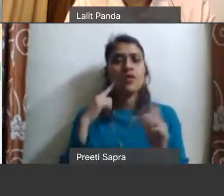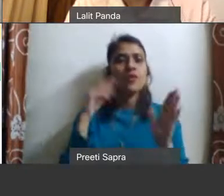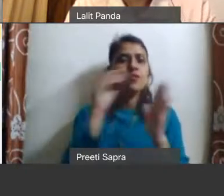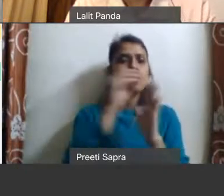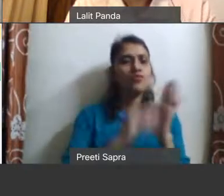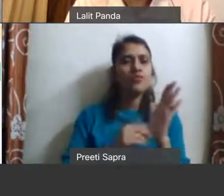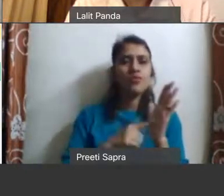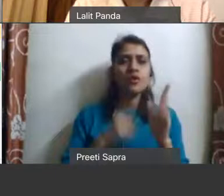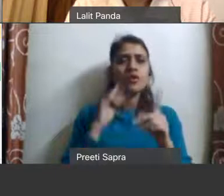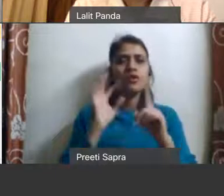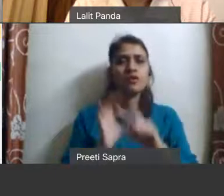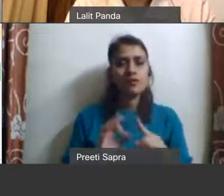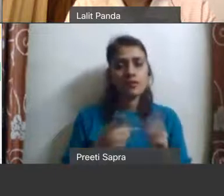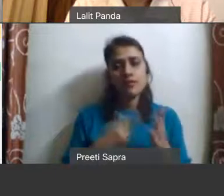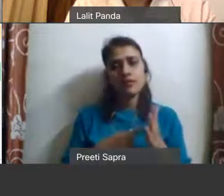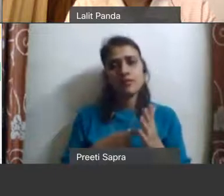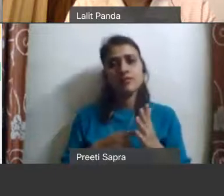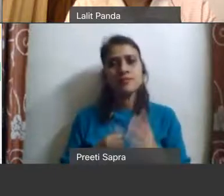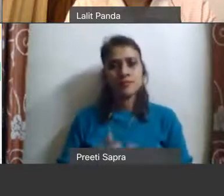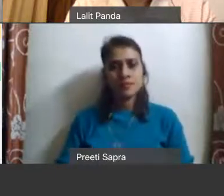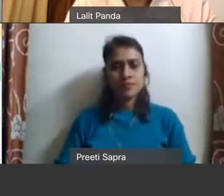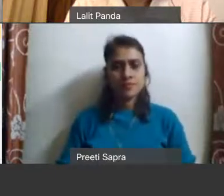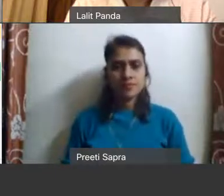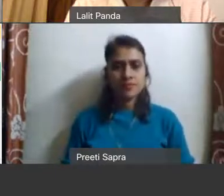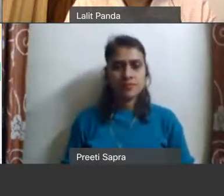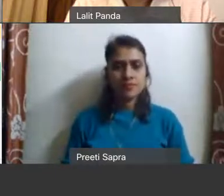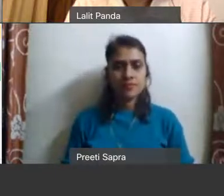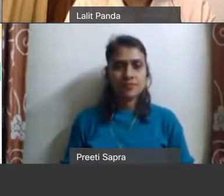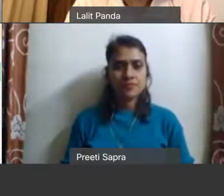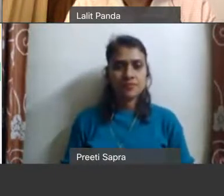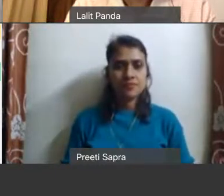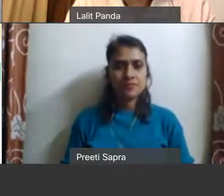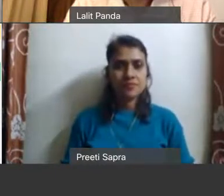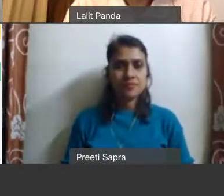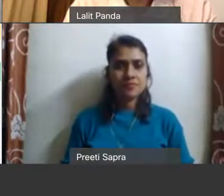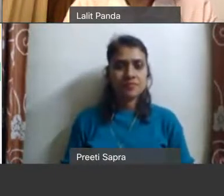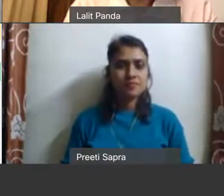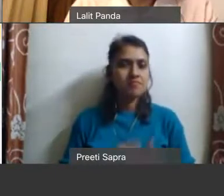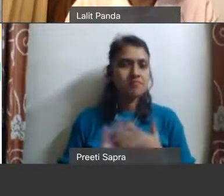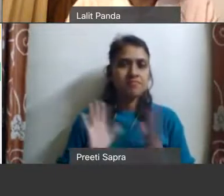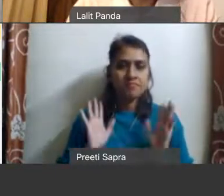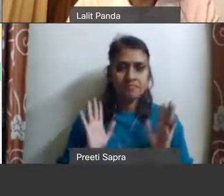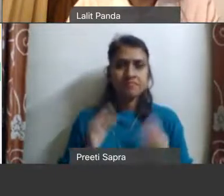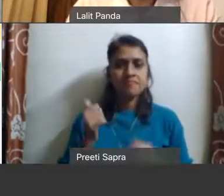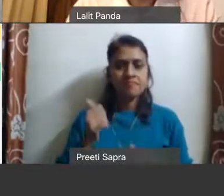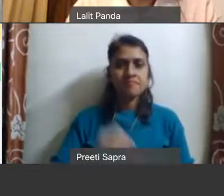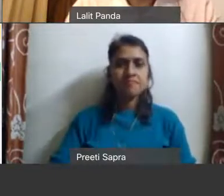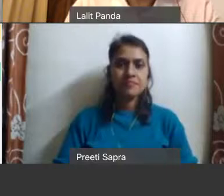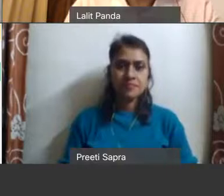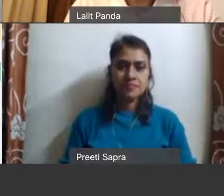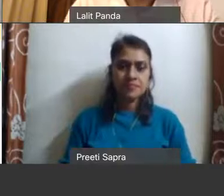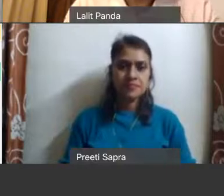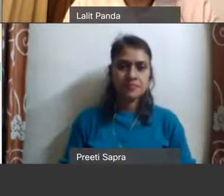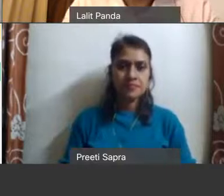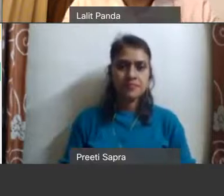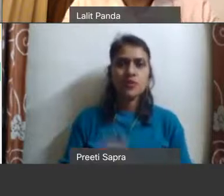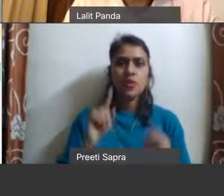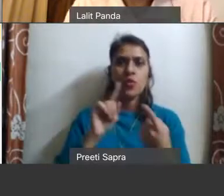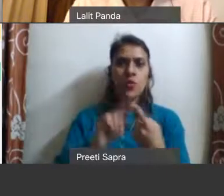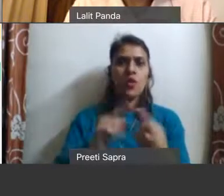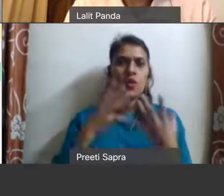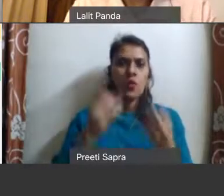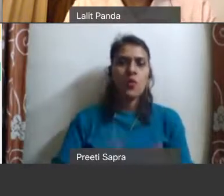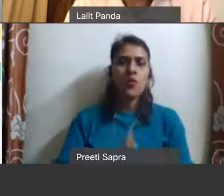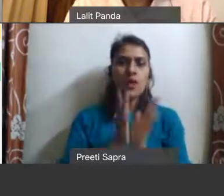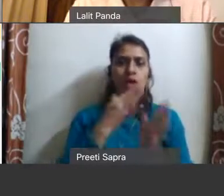the constitutionality of the act. But yeah. Thank you so much. If I may just say one thing a little before.